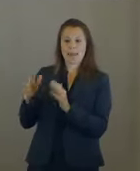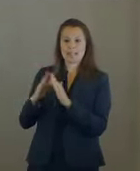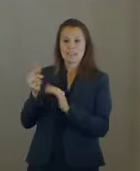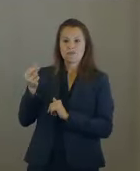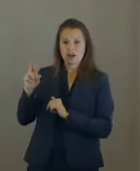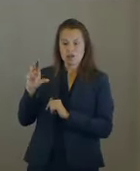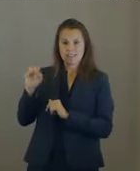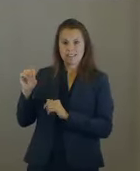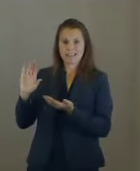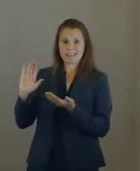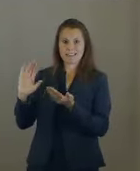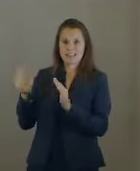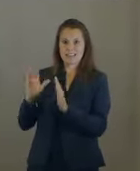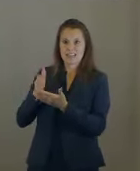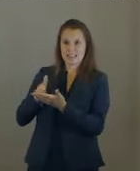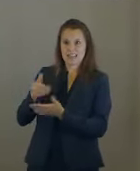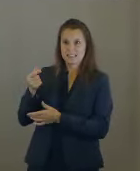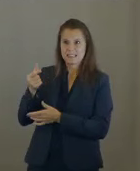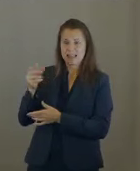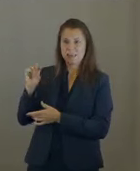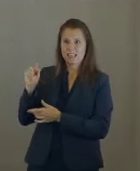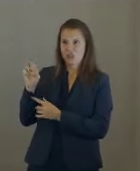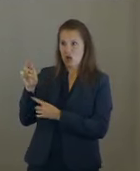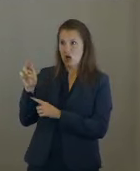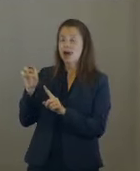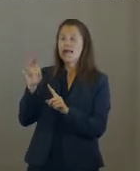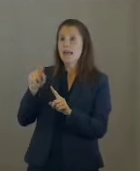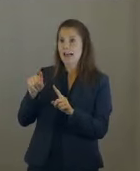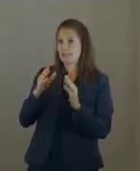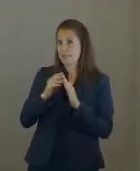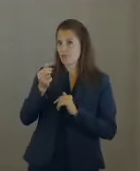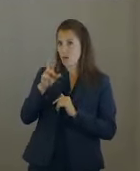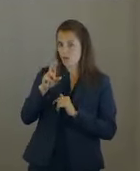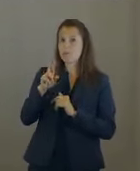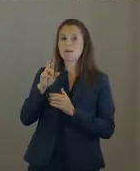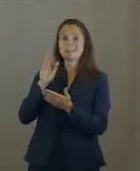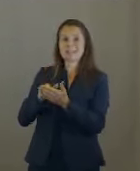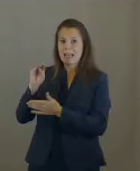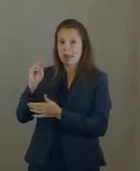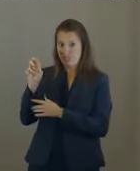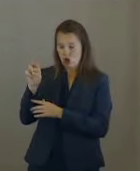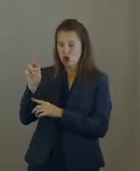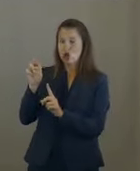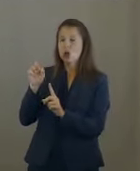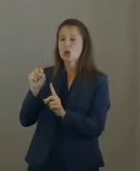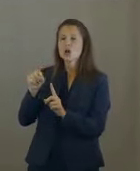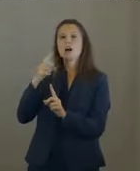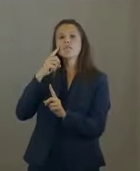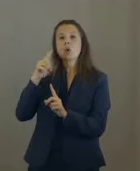versus MDCR, which is the litigation that the City of Grand Rapids brought against the department